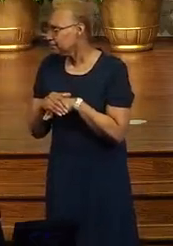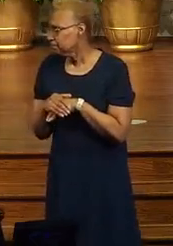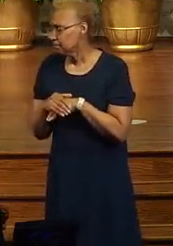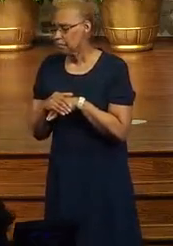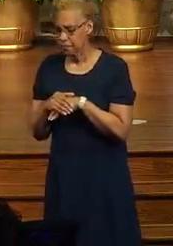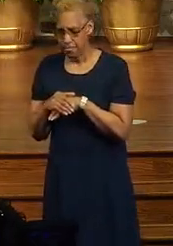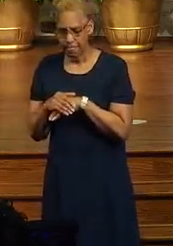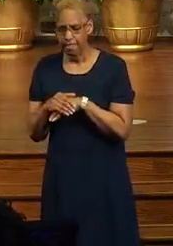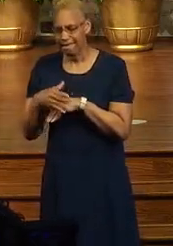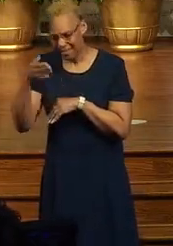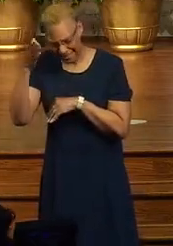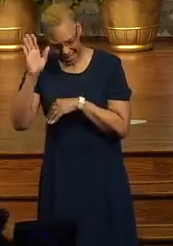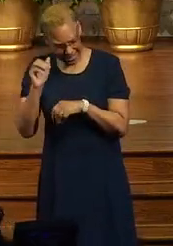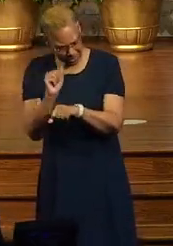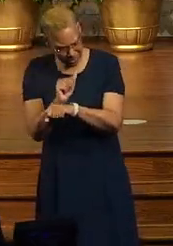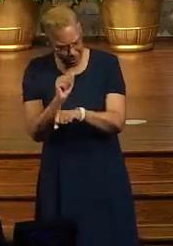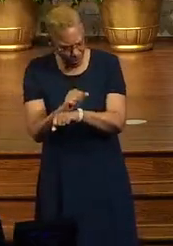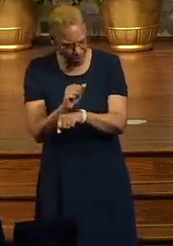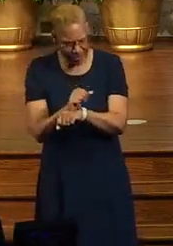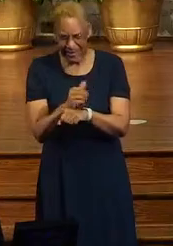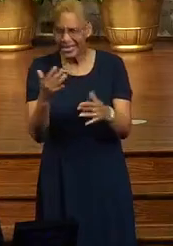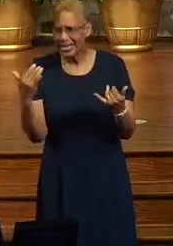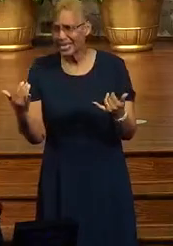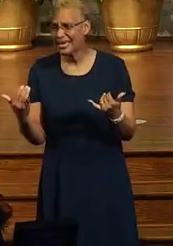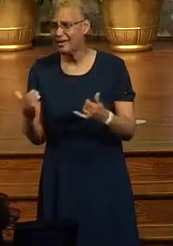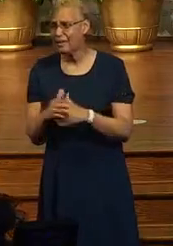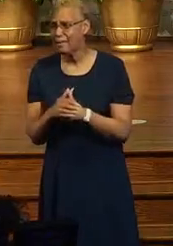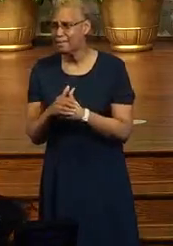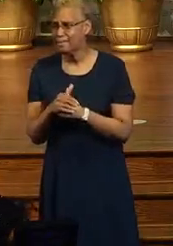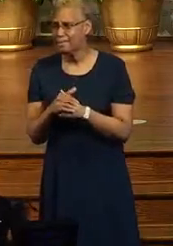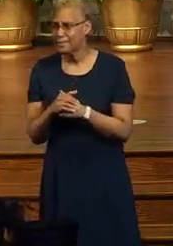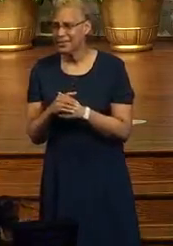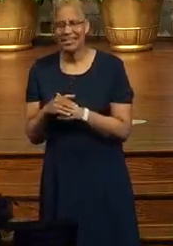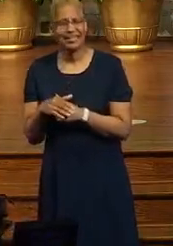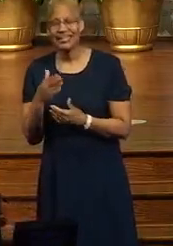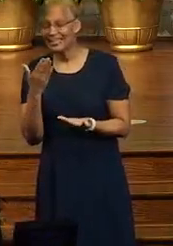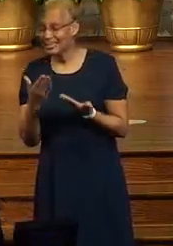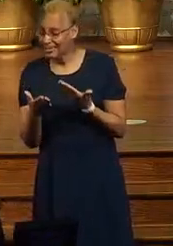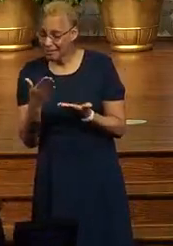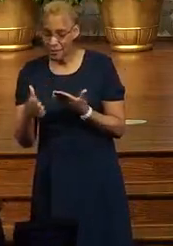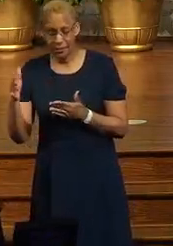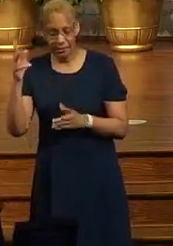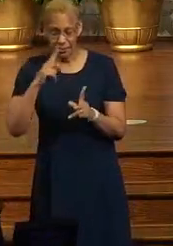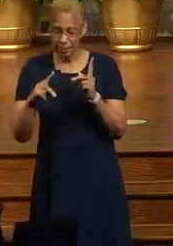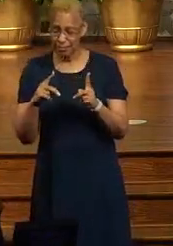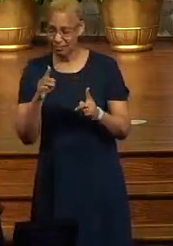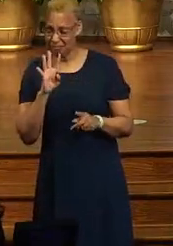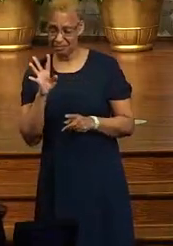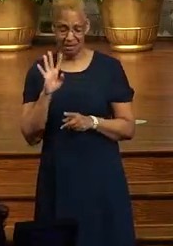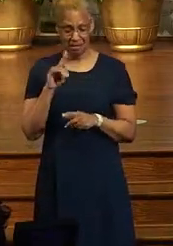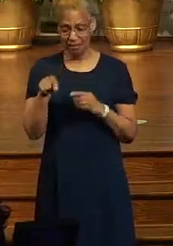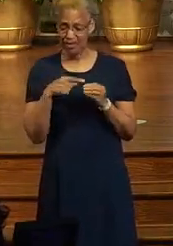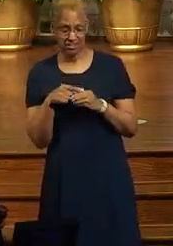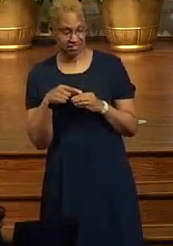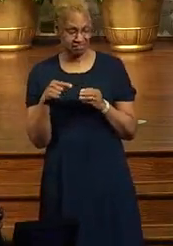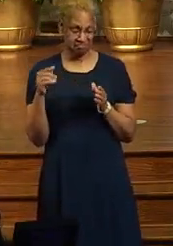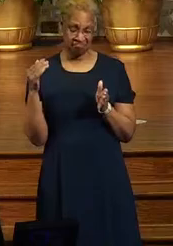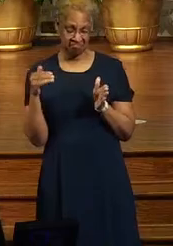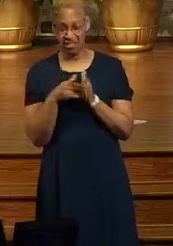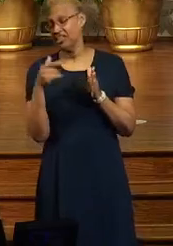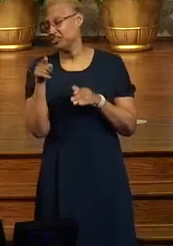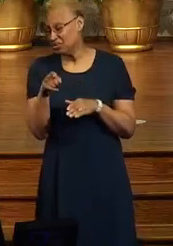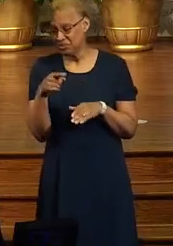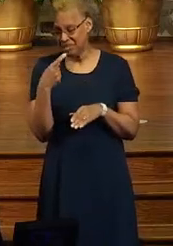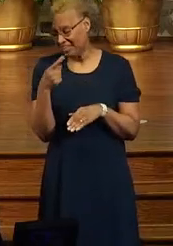Come on. God is working in this house. Yes, they said something about you. Yes, they said that you will never be anything, amount to anything. But